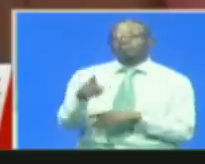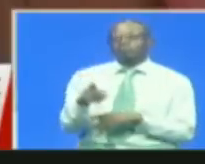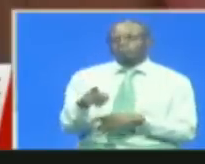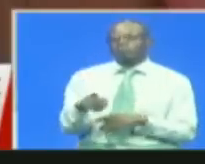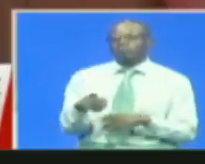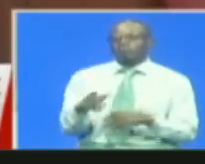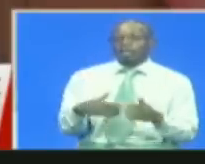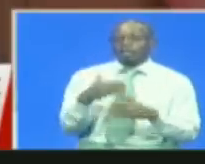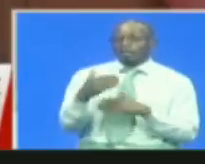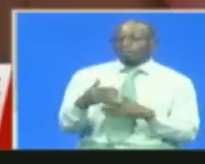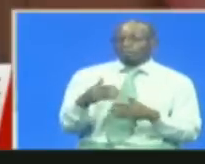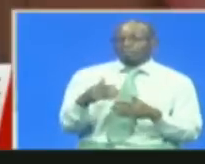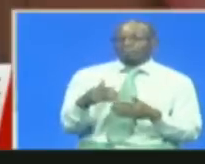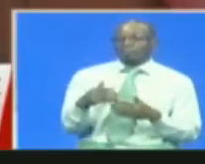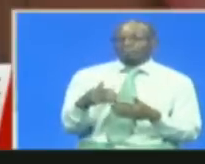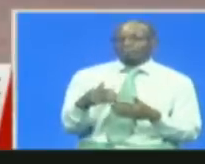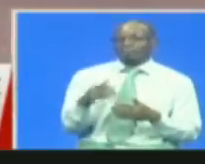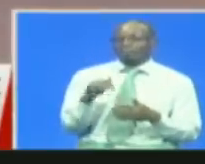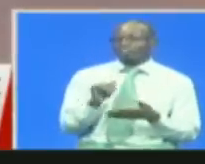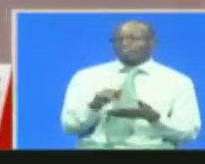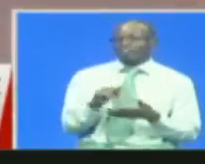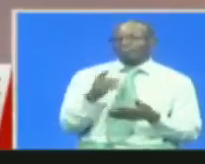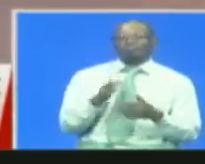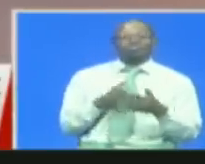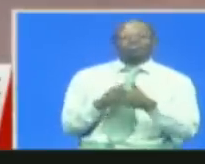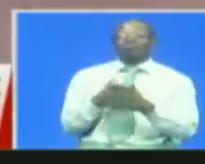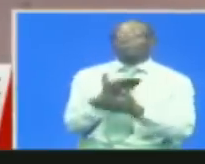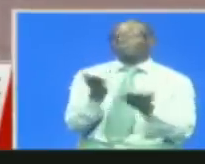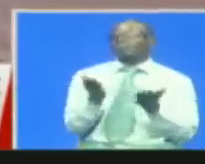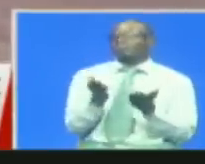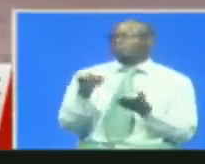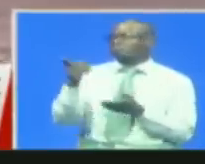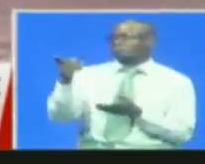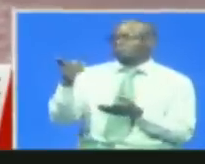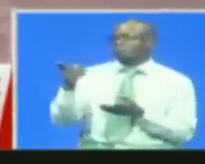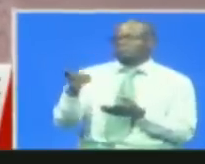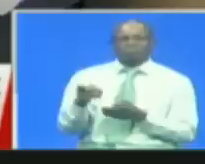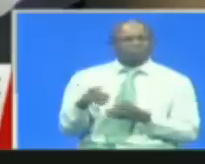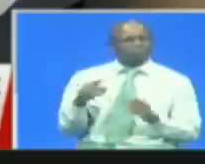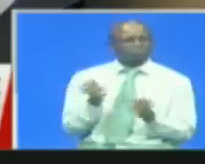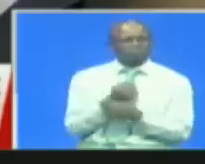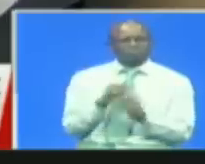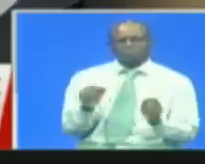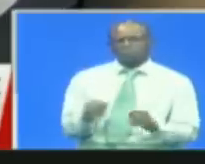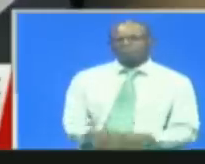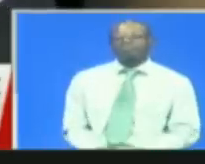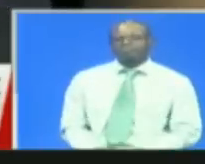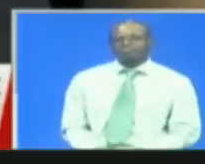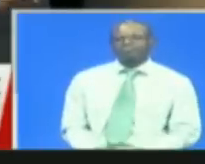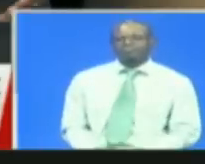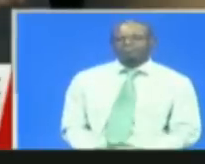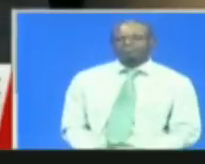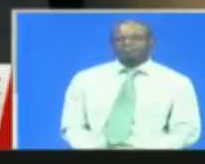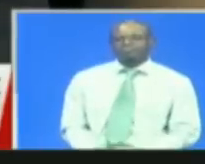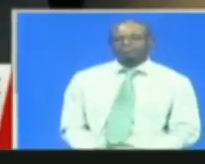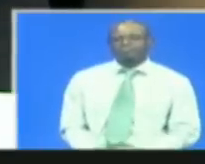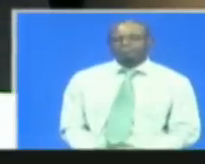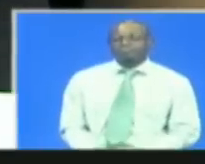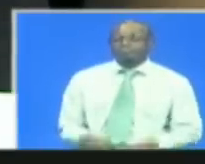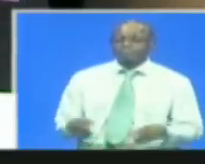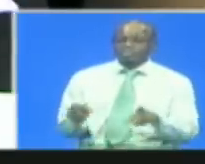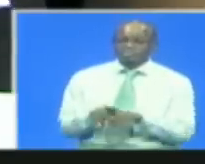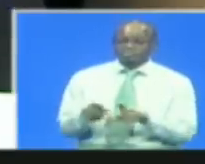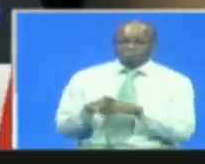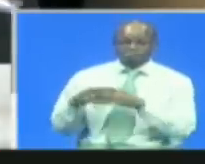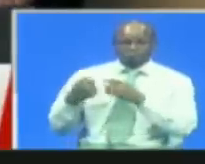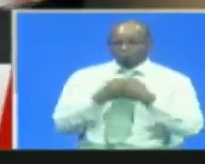all, who's going to stop them? You? Olive Burrows, NTV. The supremacy battle